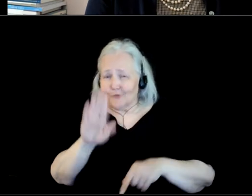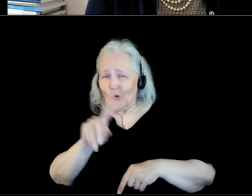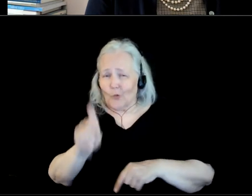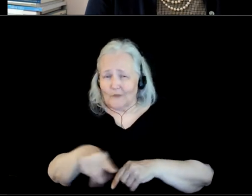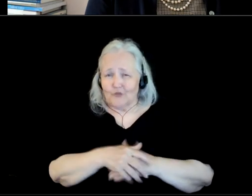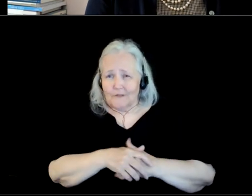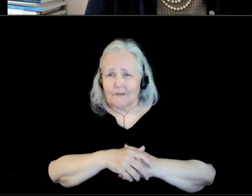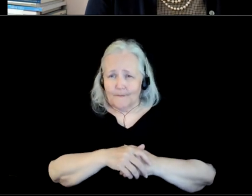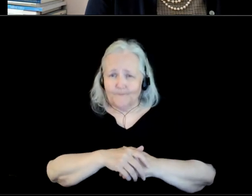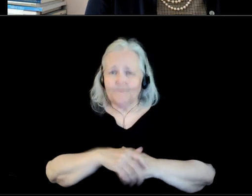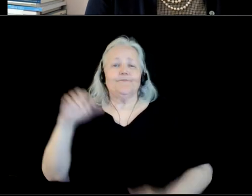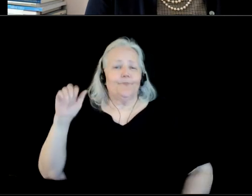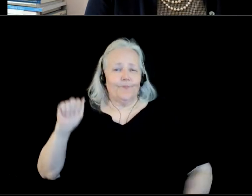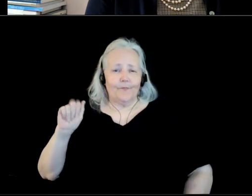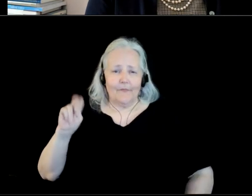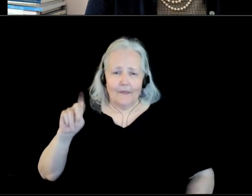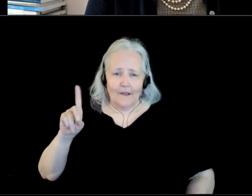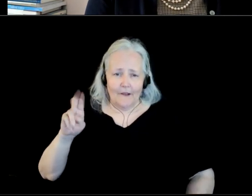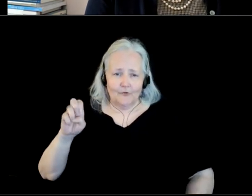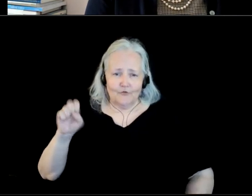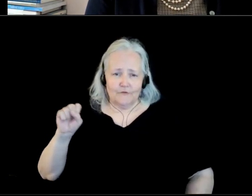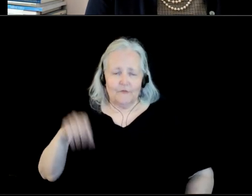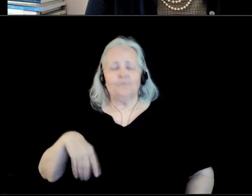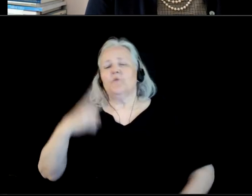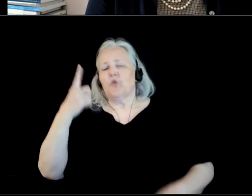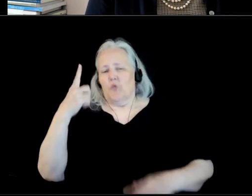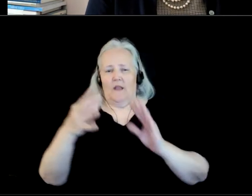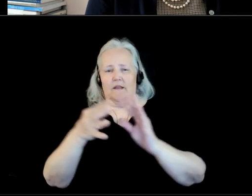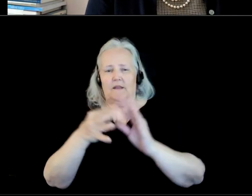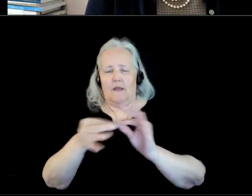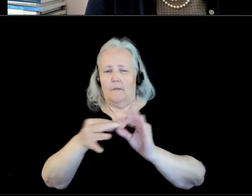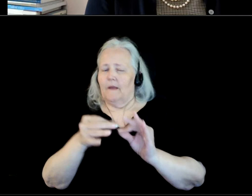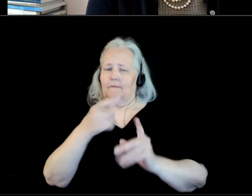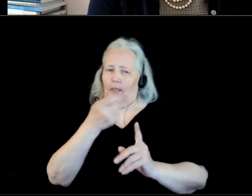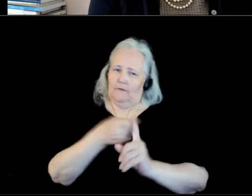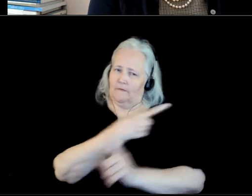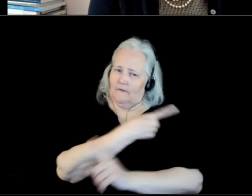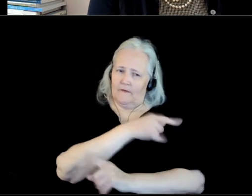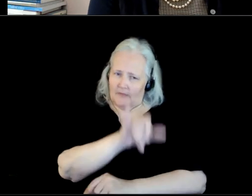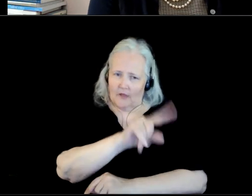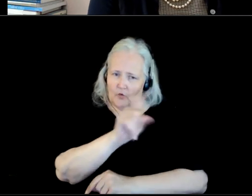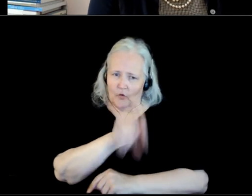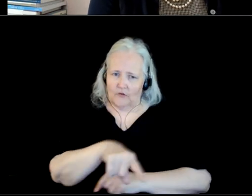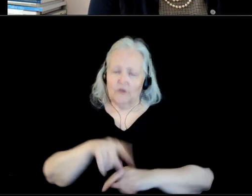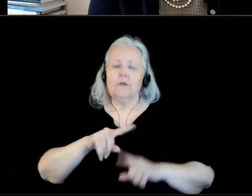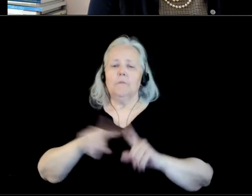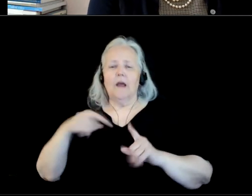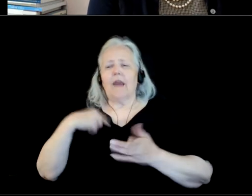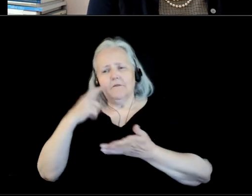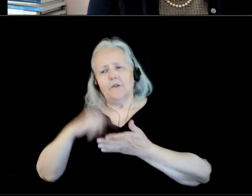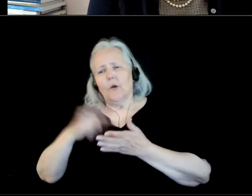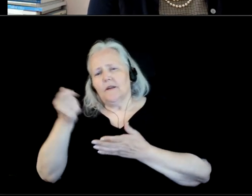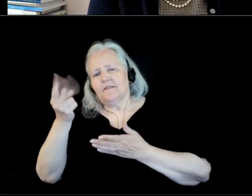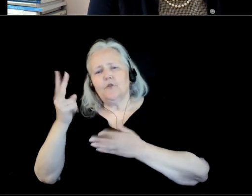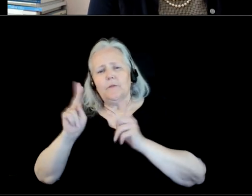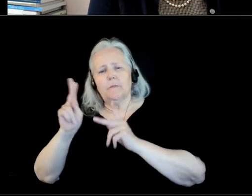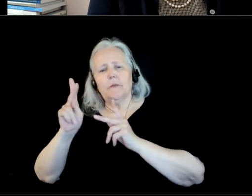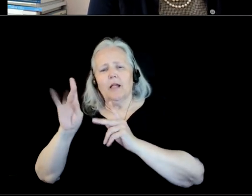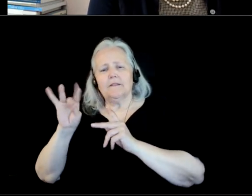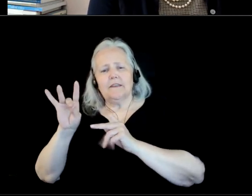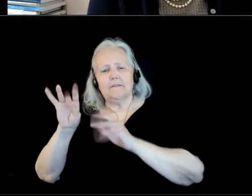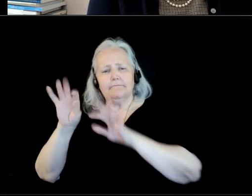So, you know, one comment I will make here, not to that question, is there's been one or two posts of people posting in